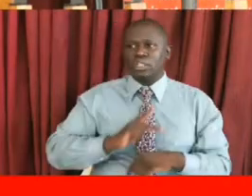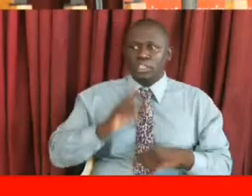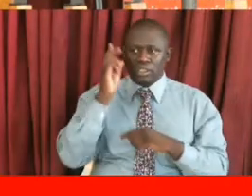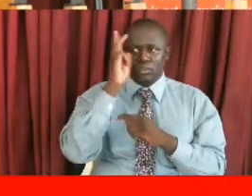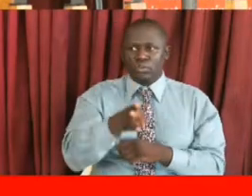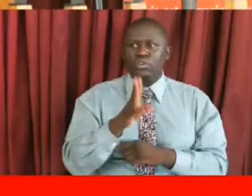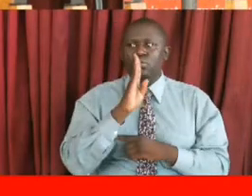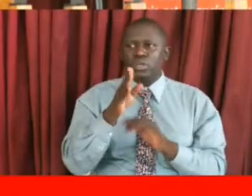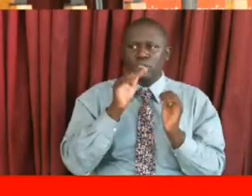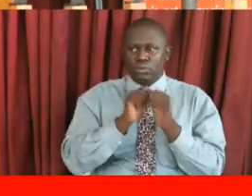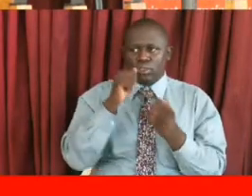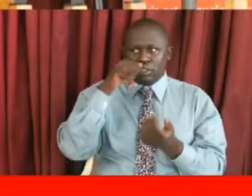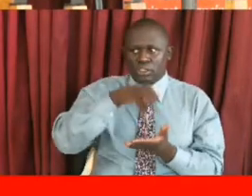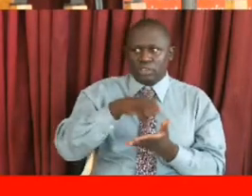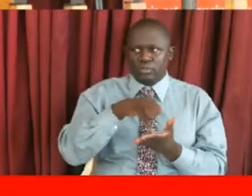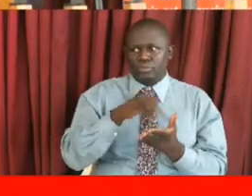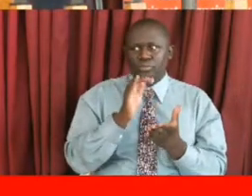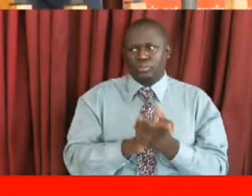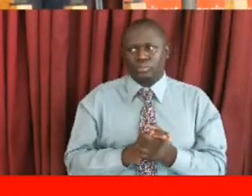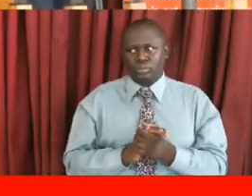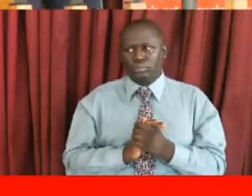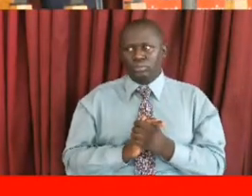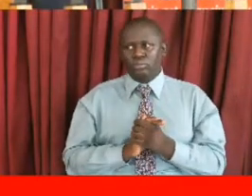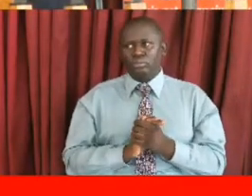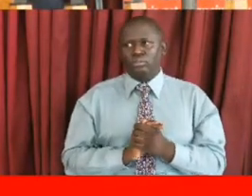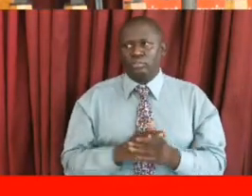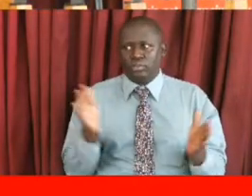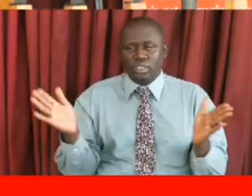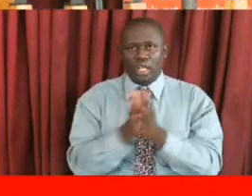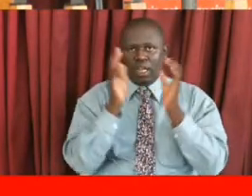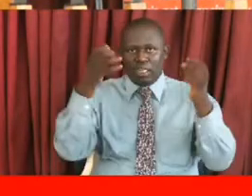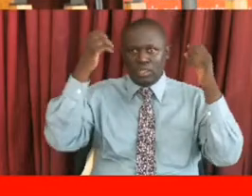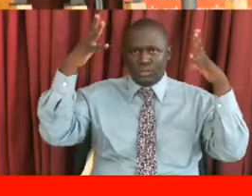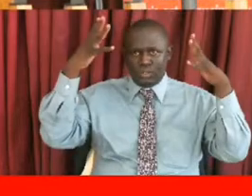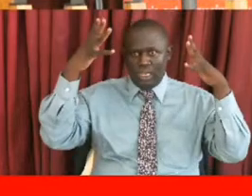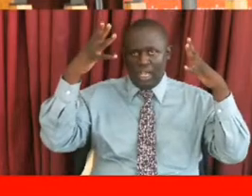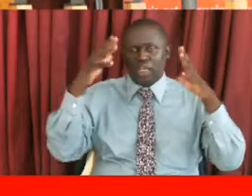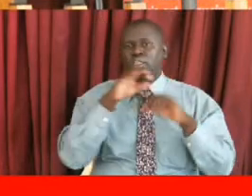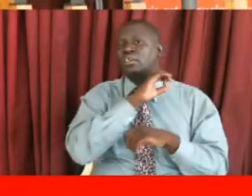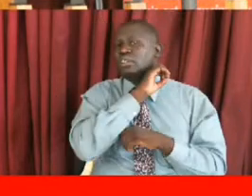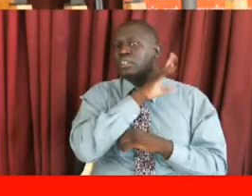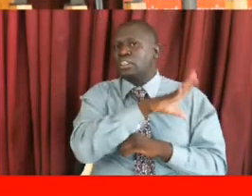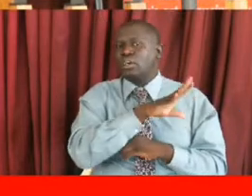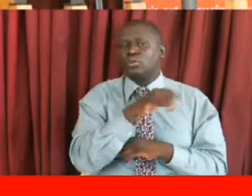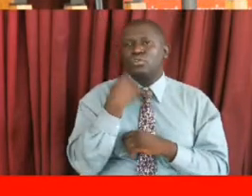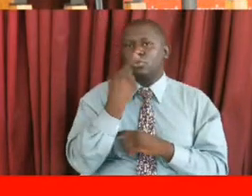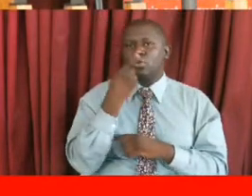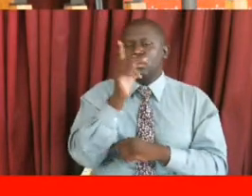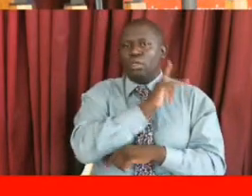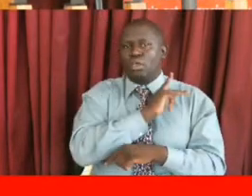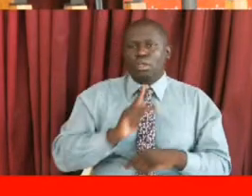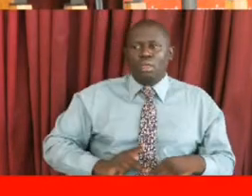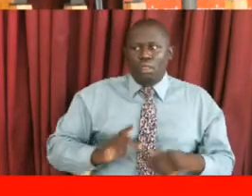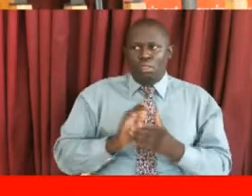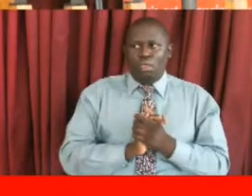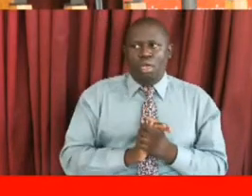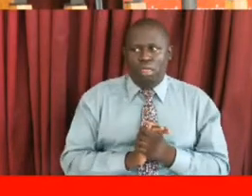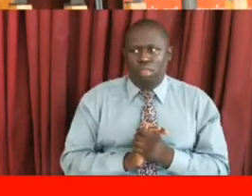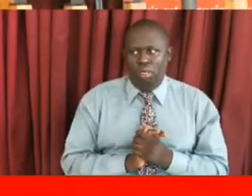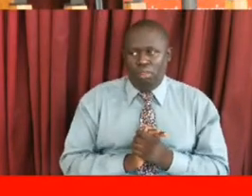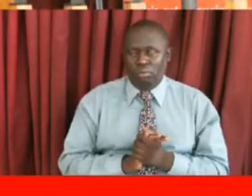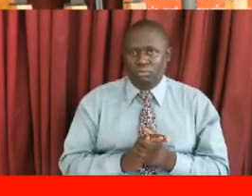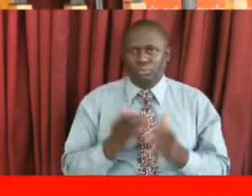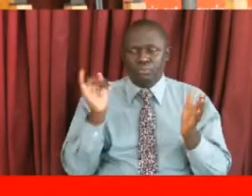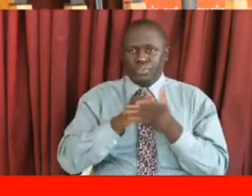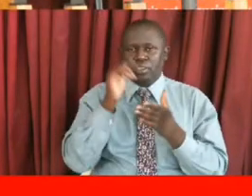in it hallelujah hallelujah am the shout of the king is also the